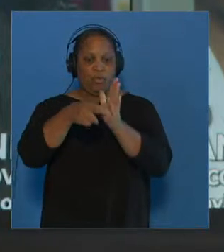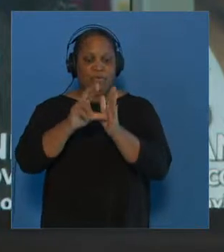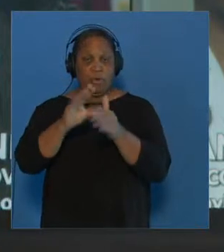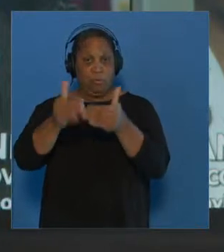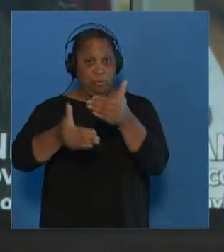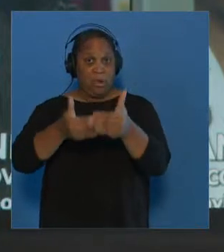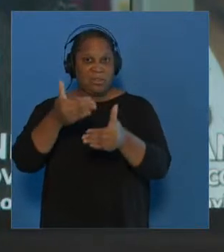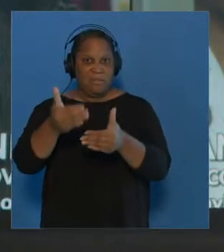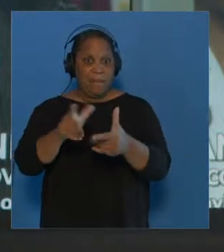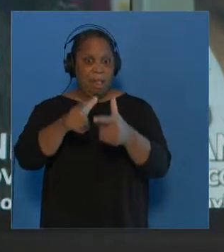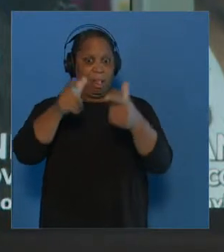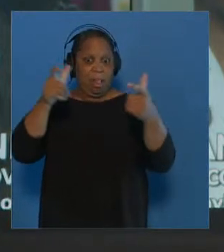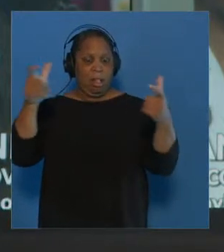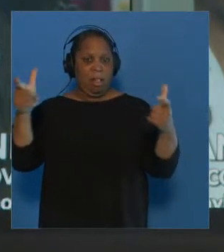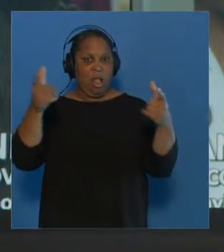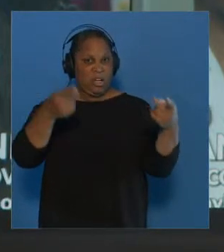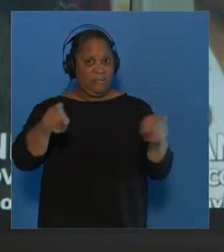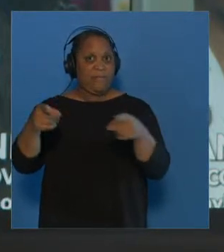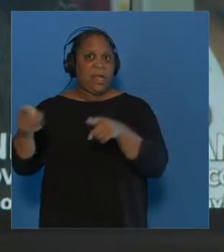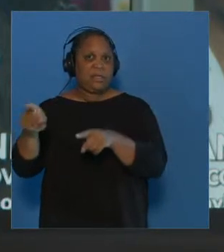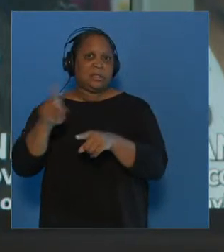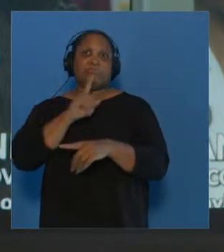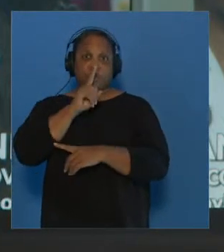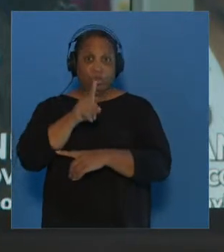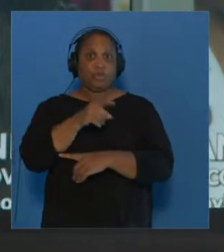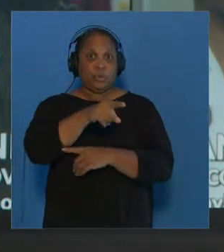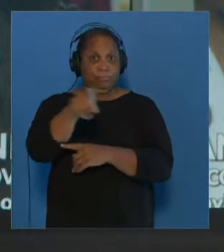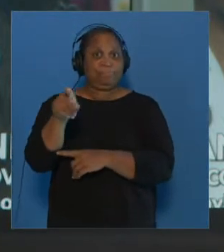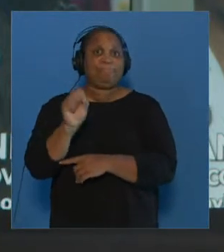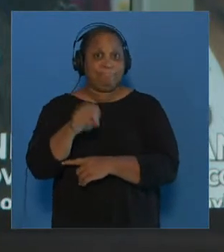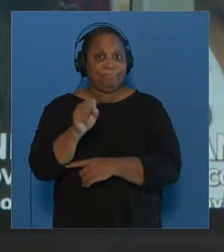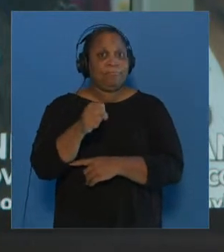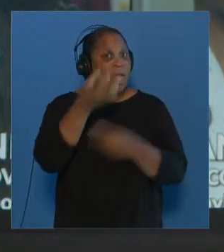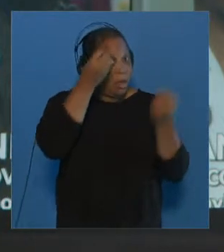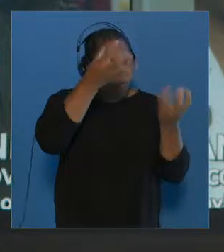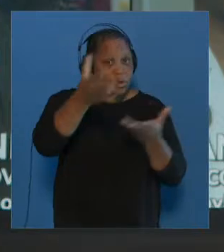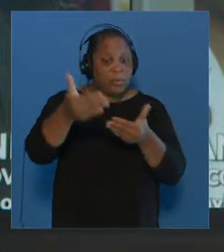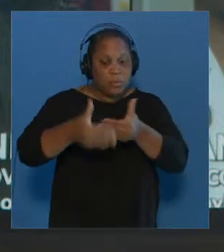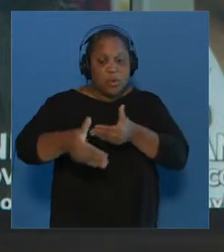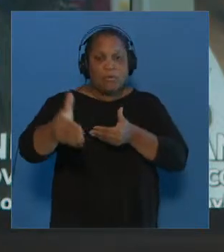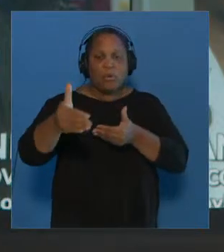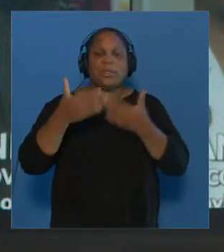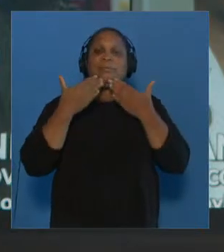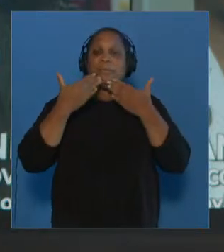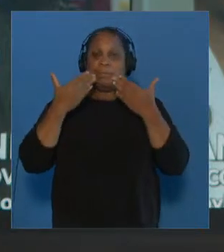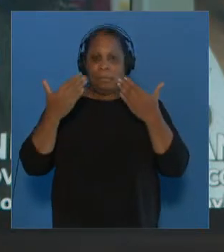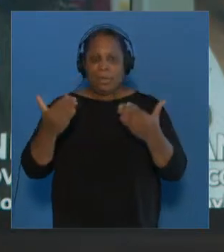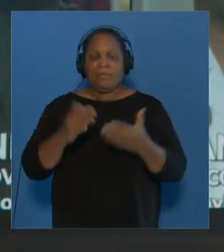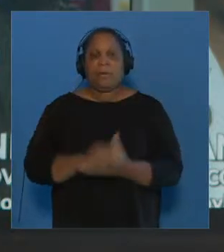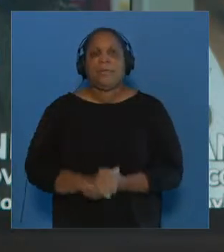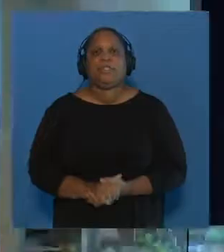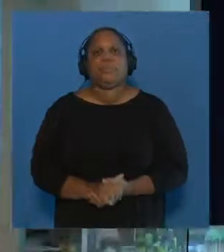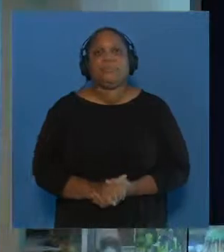for these large events, and I'm certain that those things will be communicated as we go forward. Thank you very much.